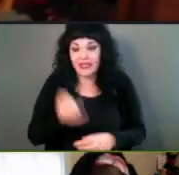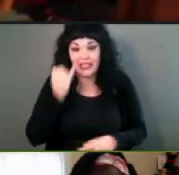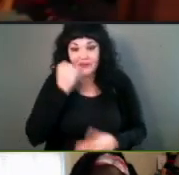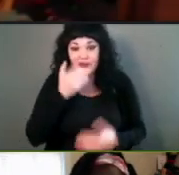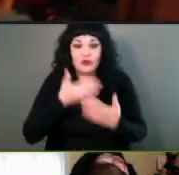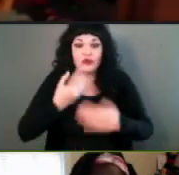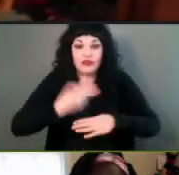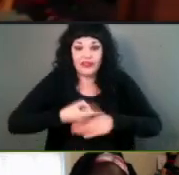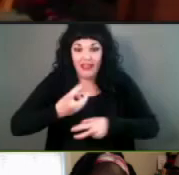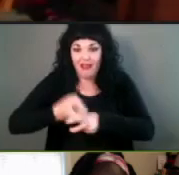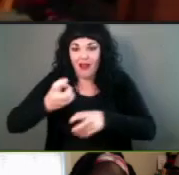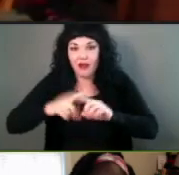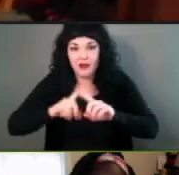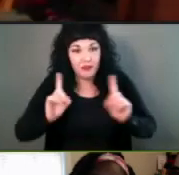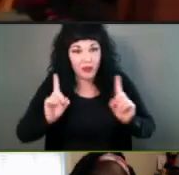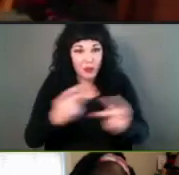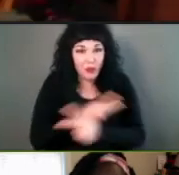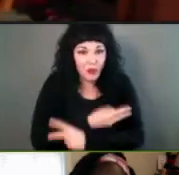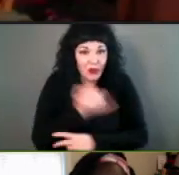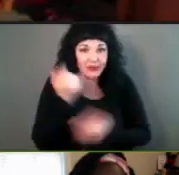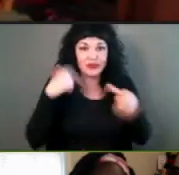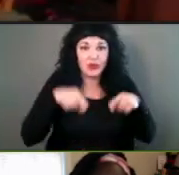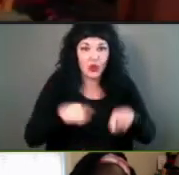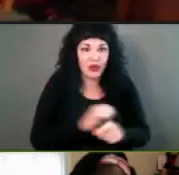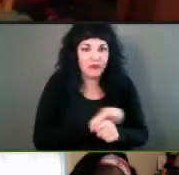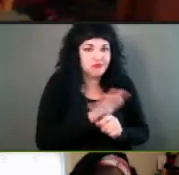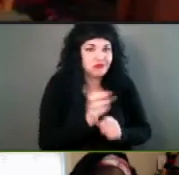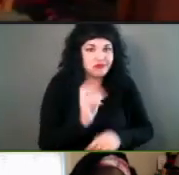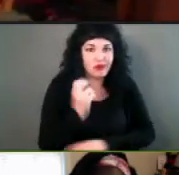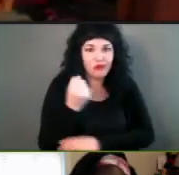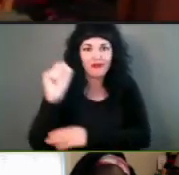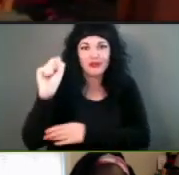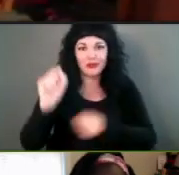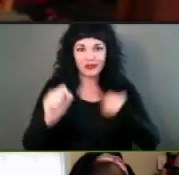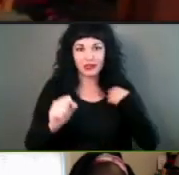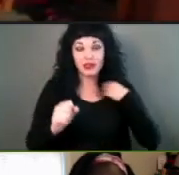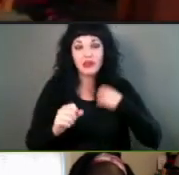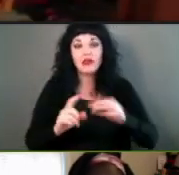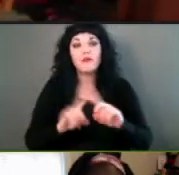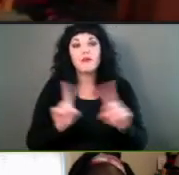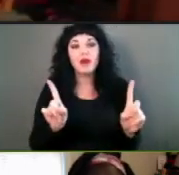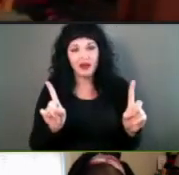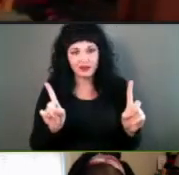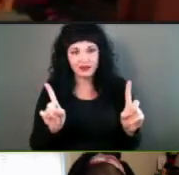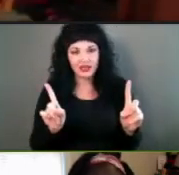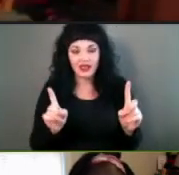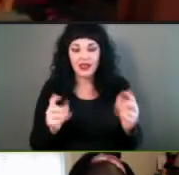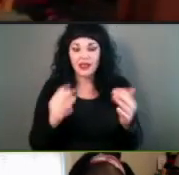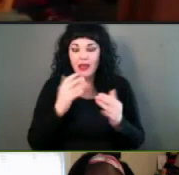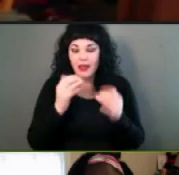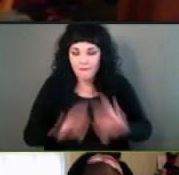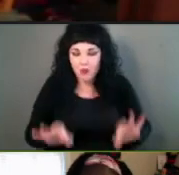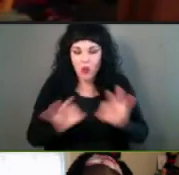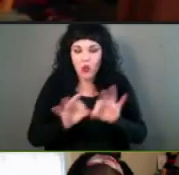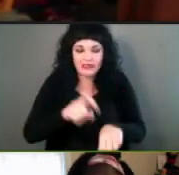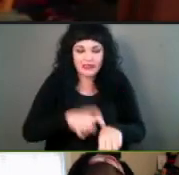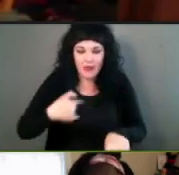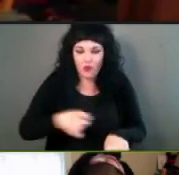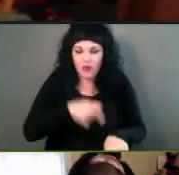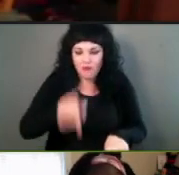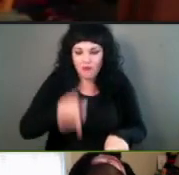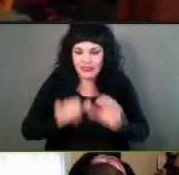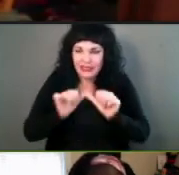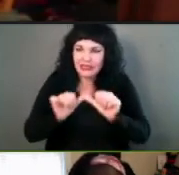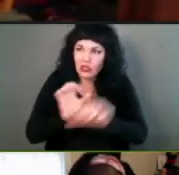revolution. However, this is when you have to keep going. It's when you remind yourself that if we're ever going to